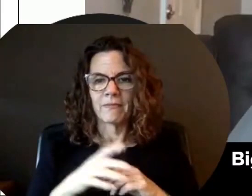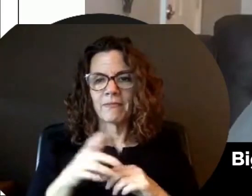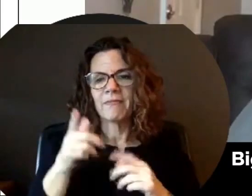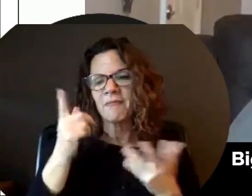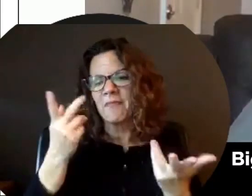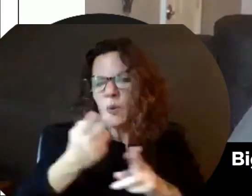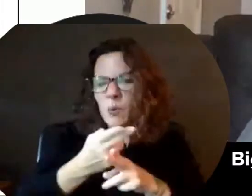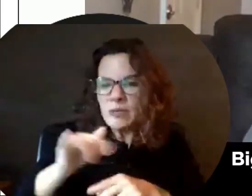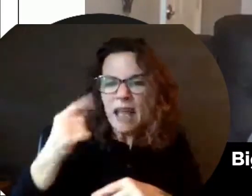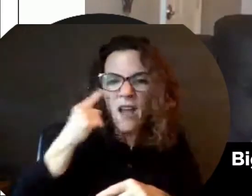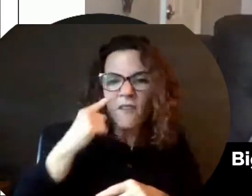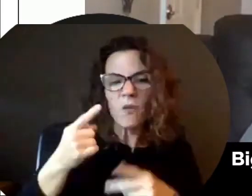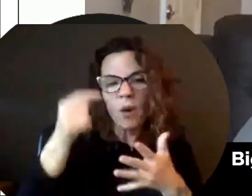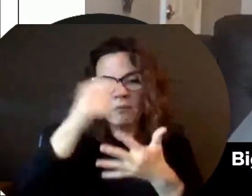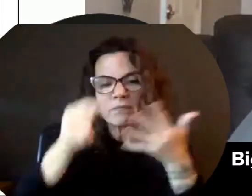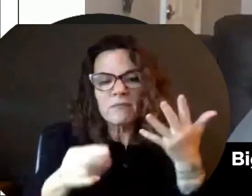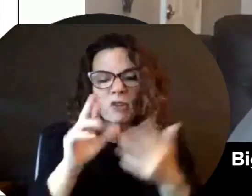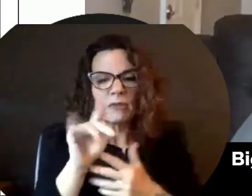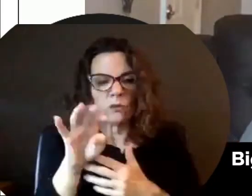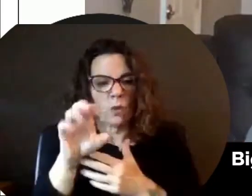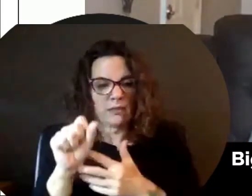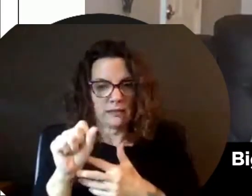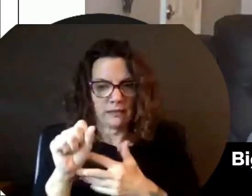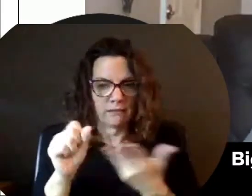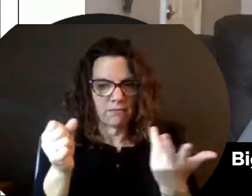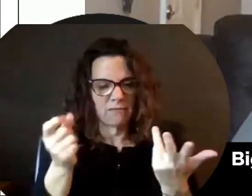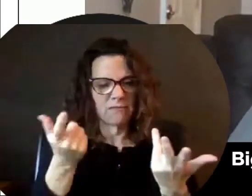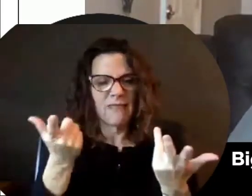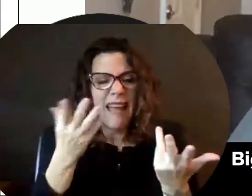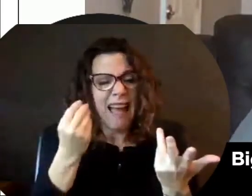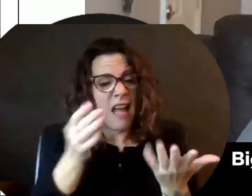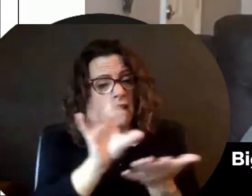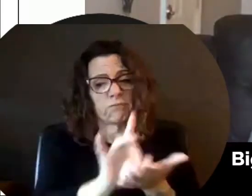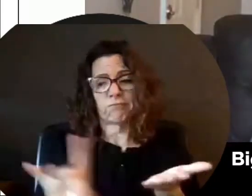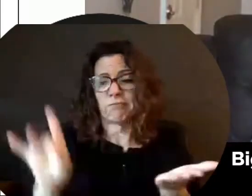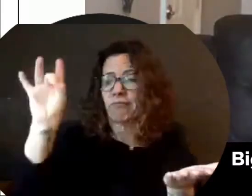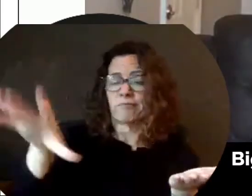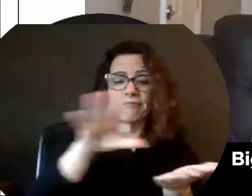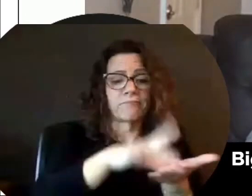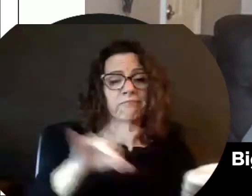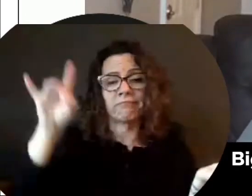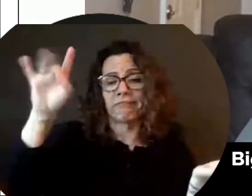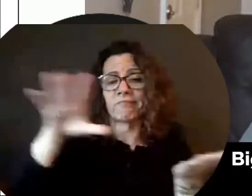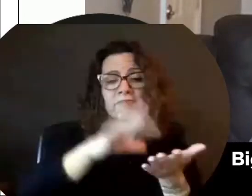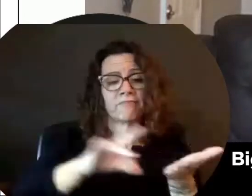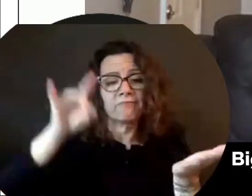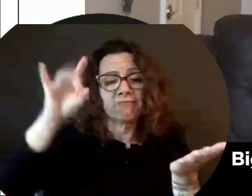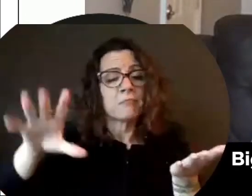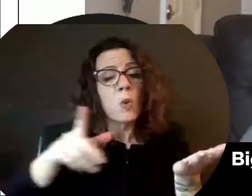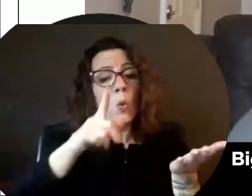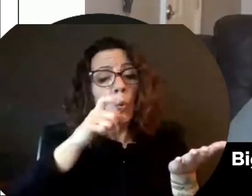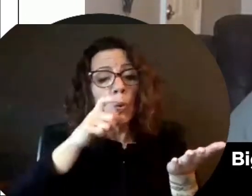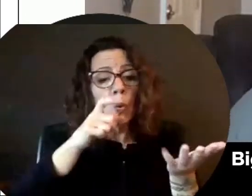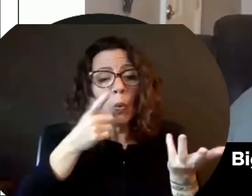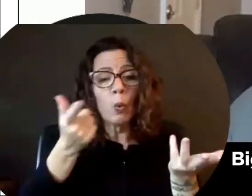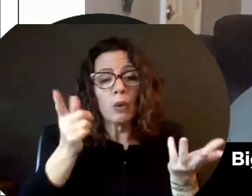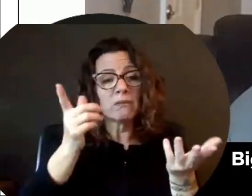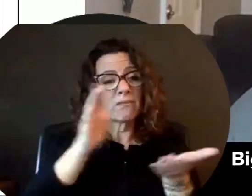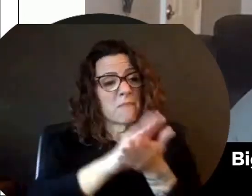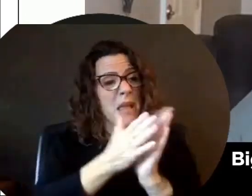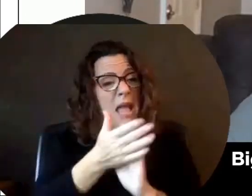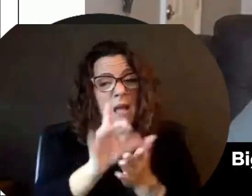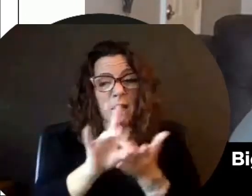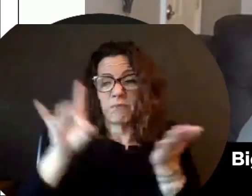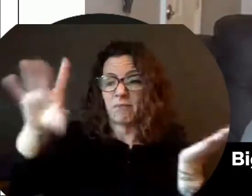Because who is disposable is poor black and brown communities, poor indigenous communities. That's who they find disposable. The same people they brought over here to